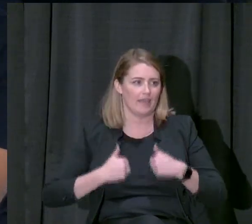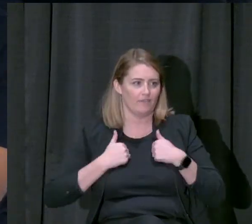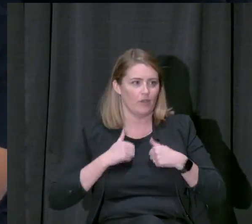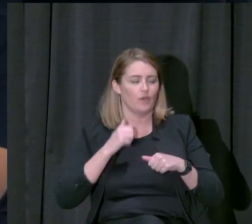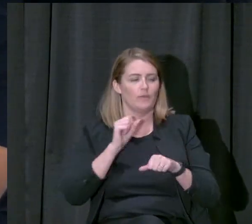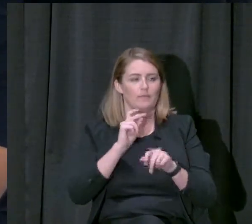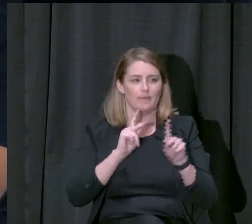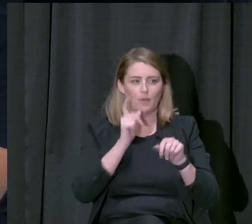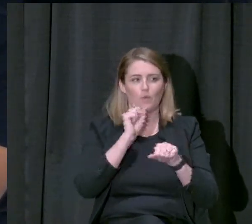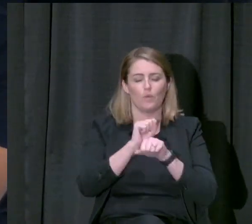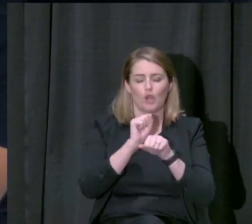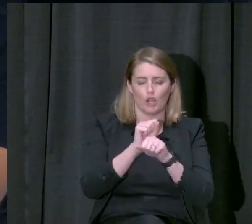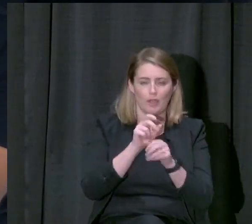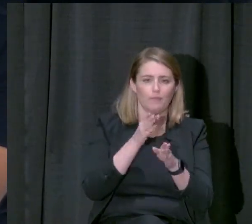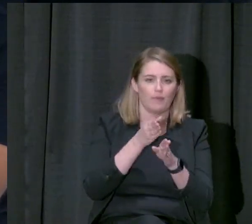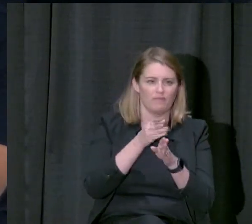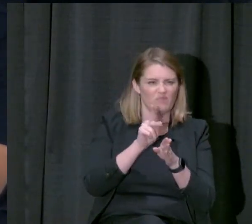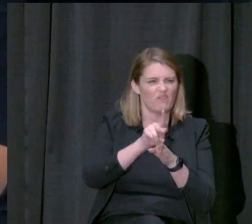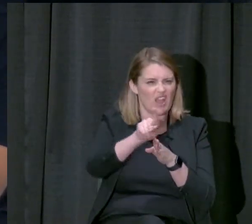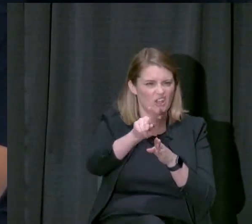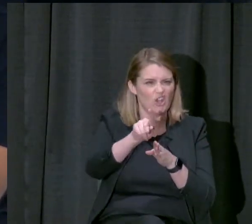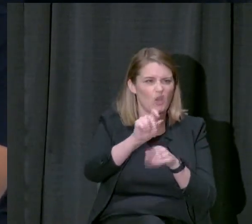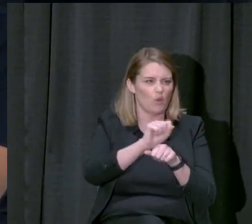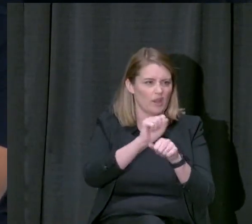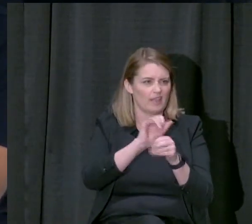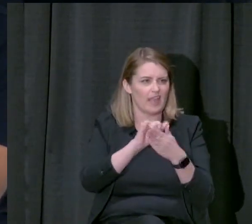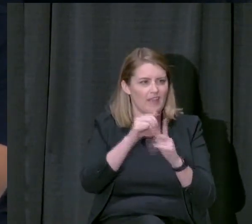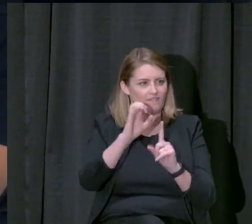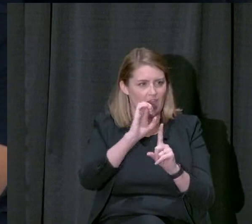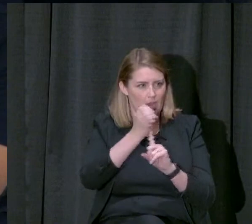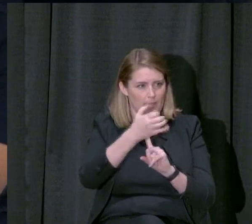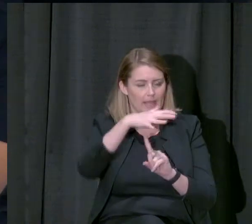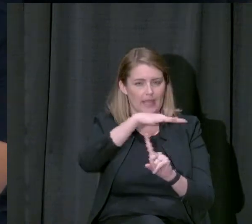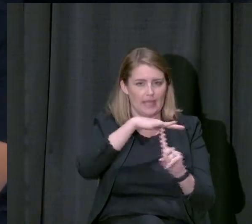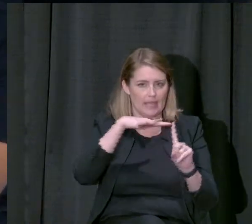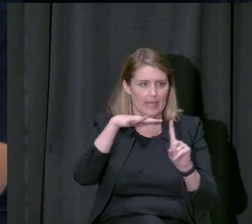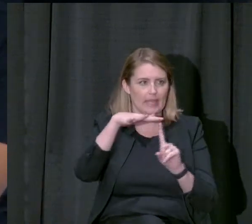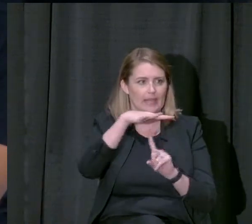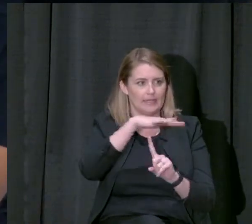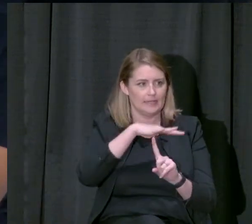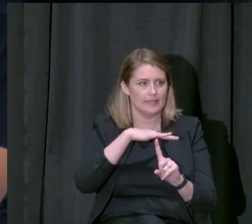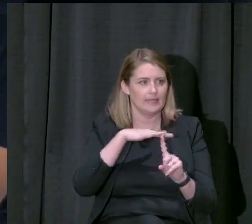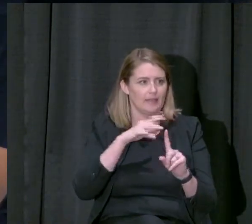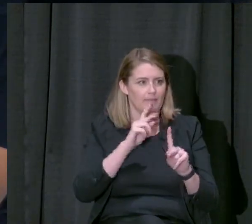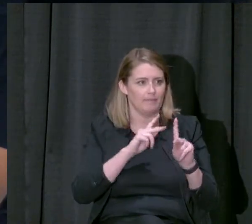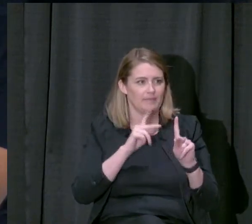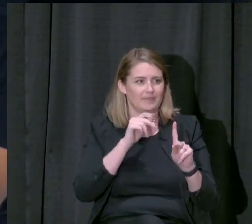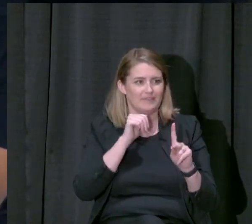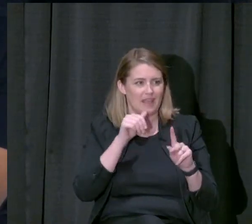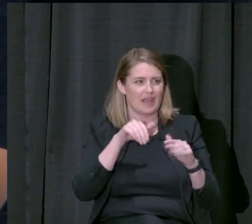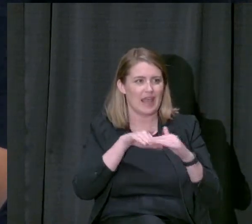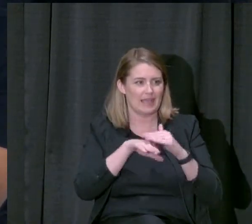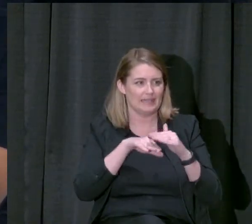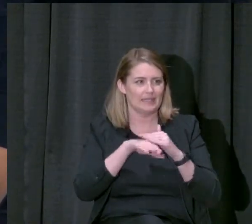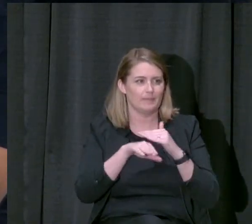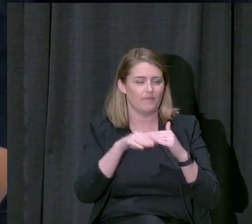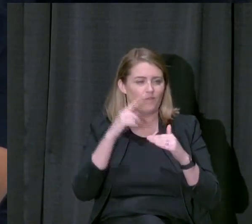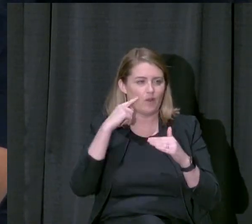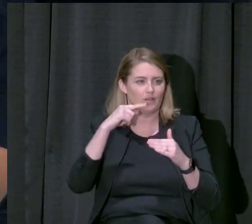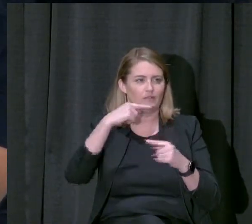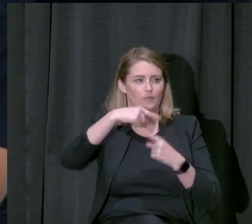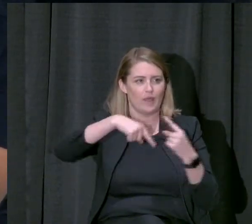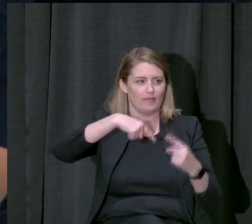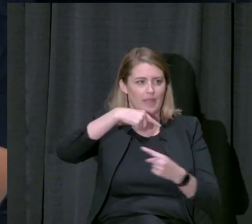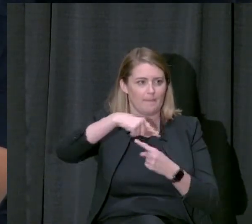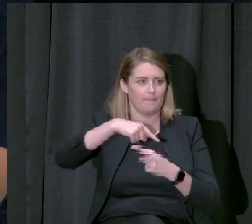who do work in an environment where there is a lot of inaccessible information around them. But we'd always see people who are